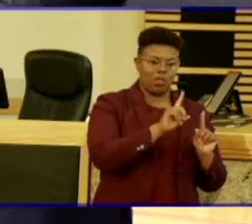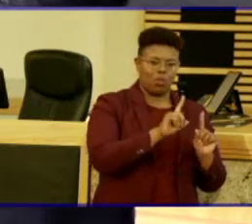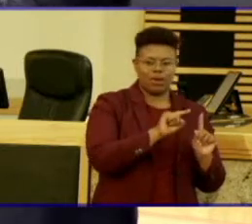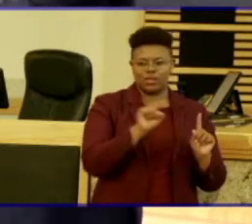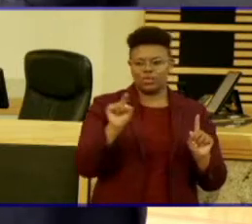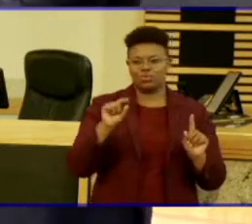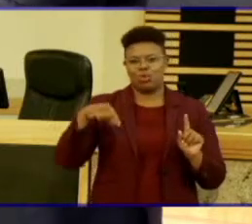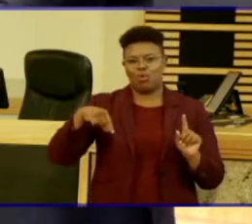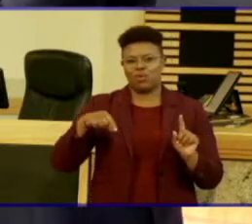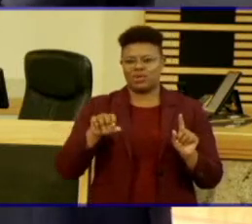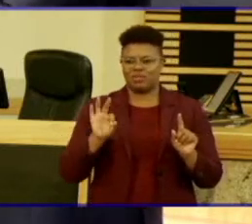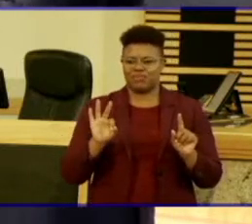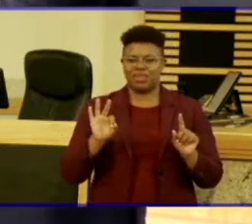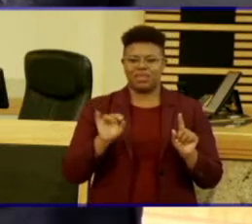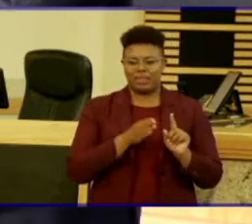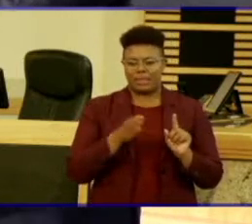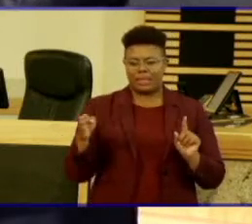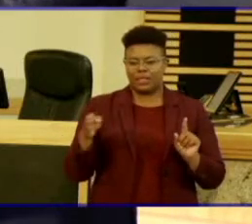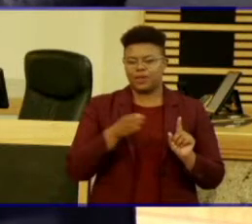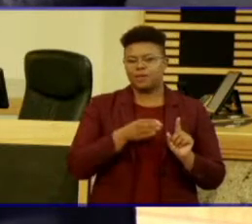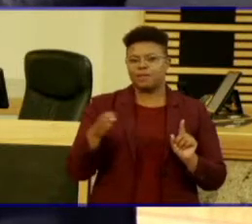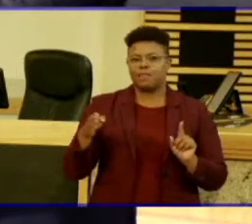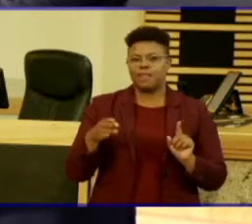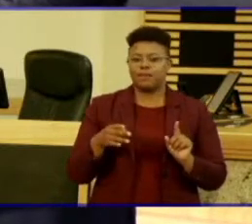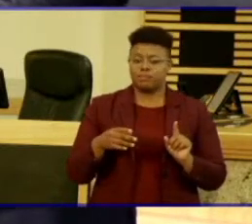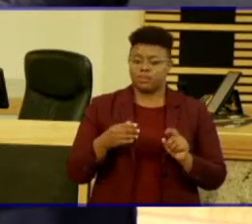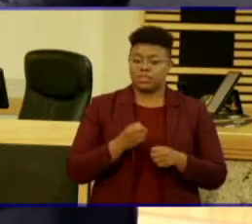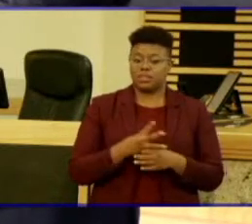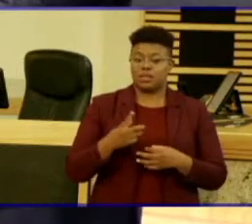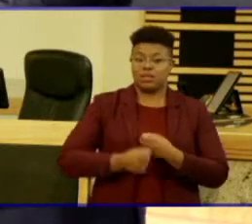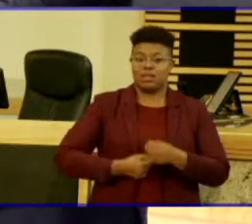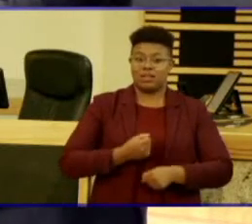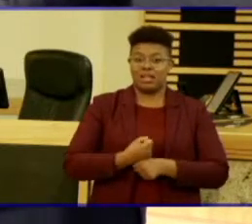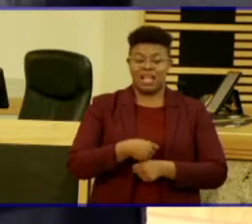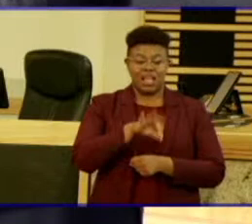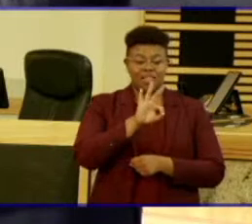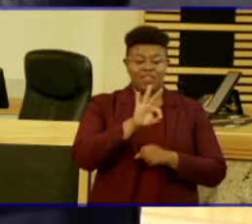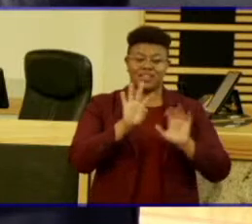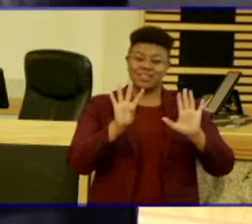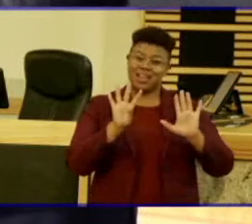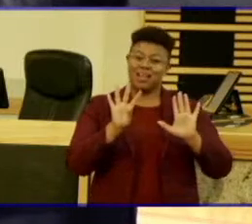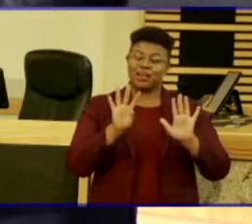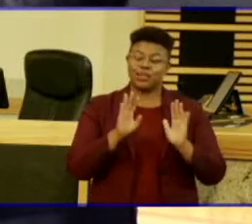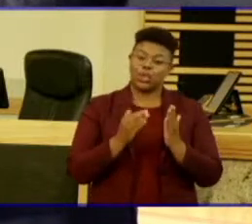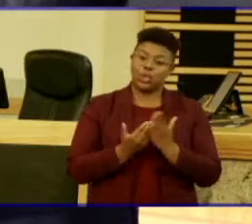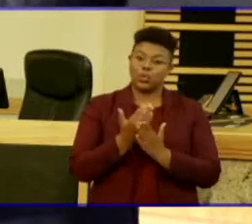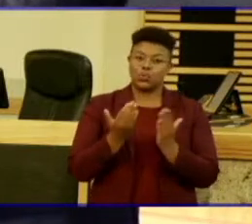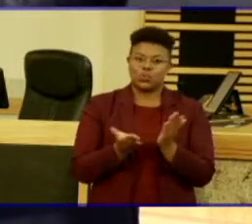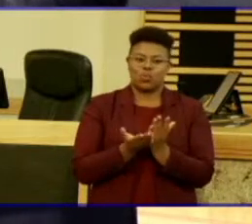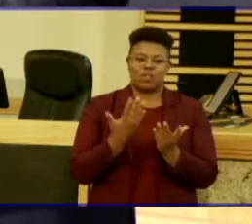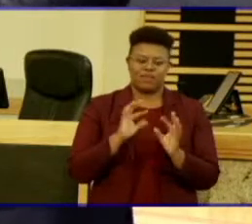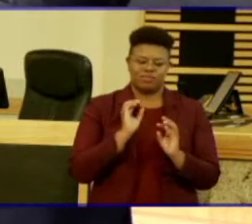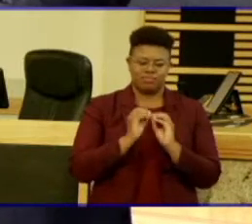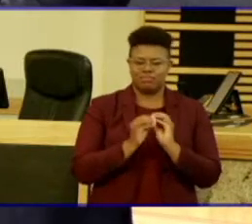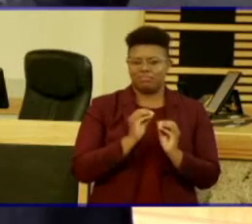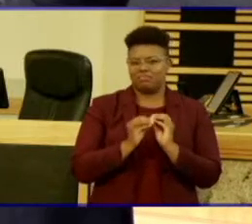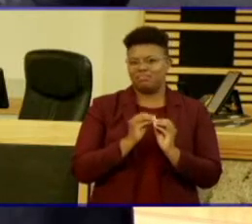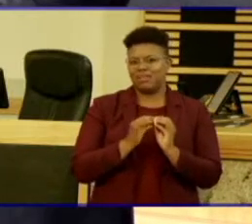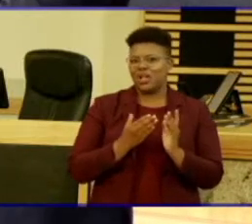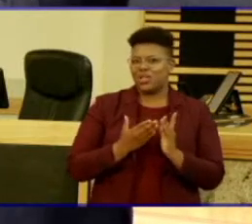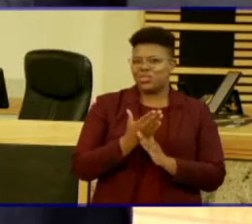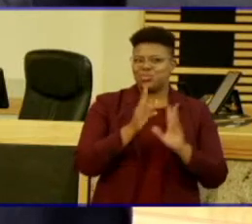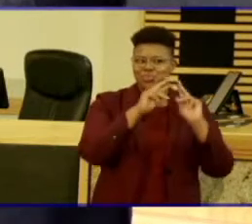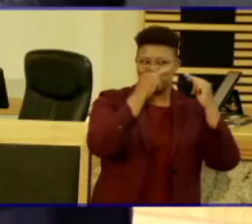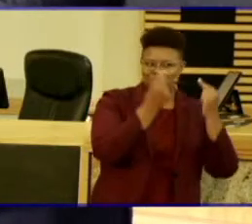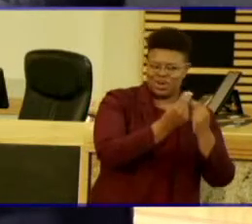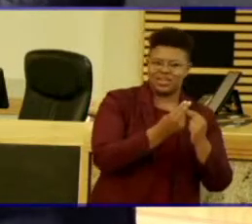of the term, 39 new schools have been completed through the National and the Provincial Department of Education. As